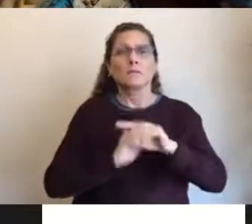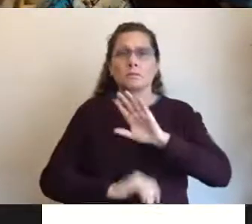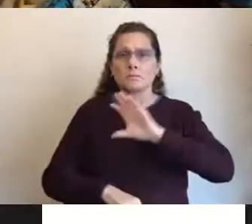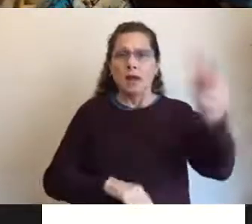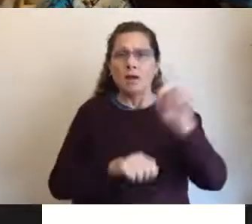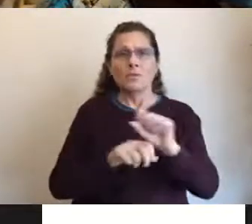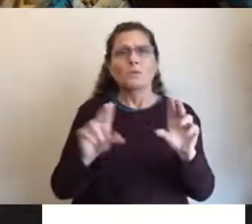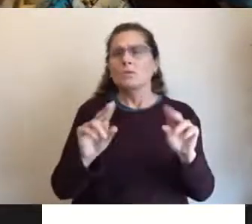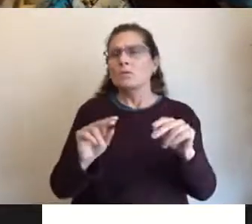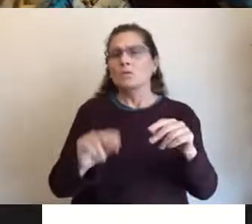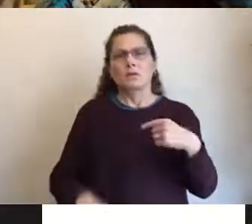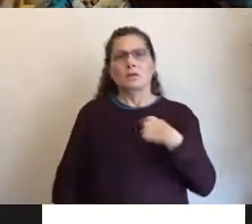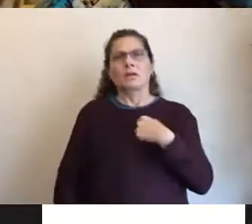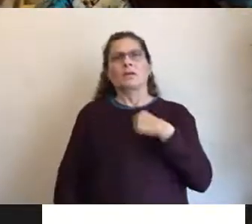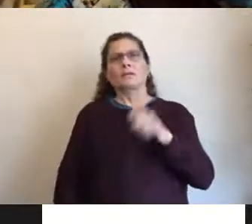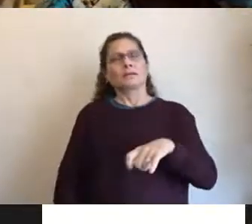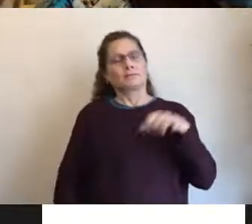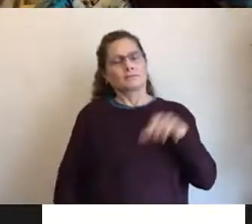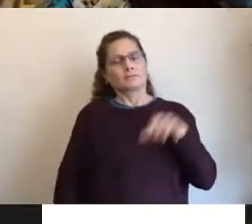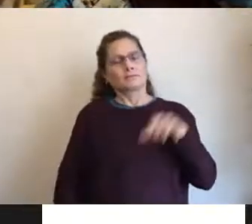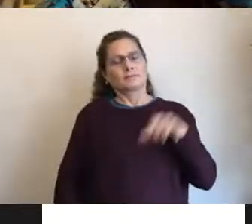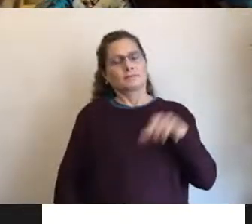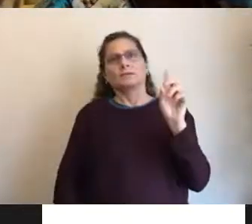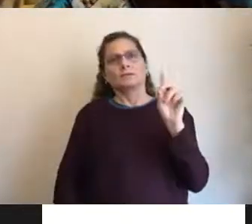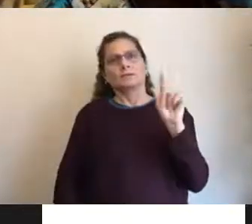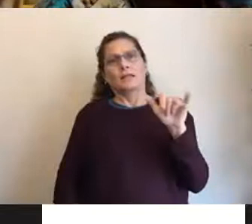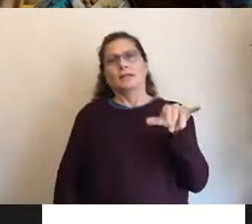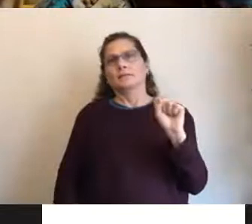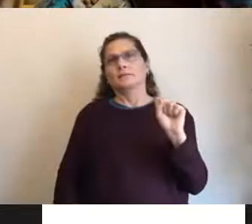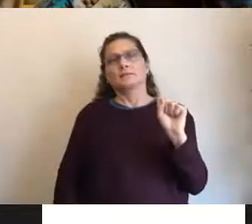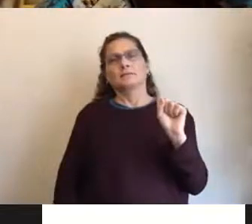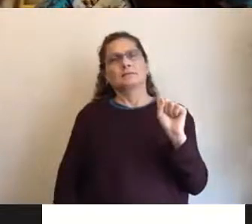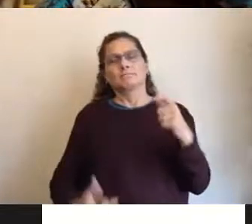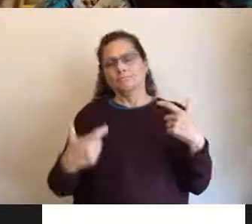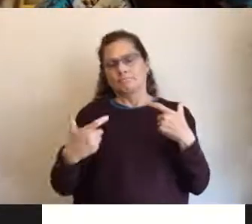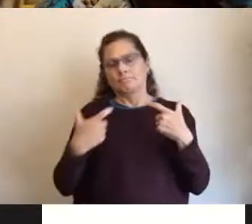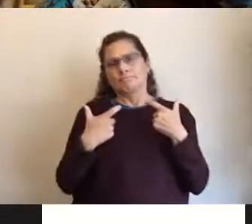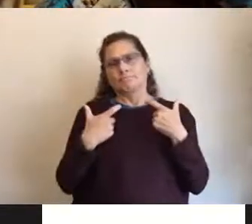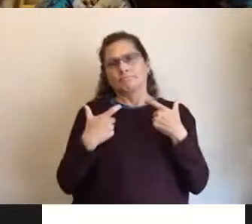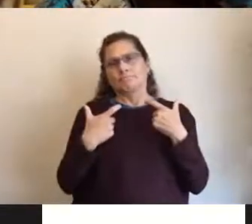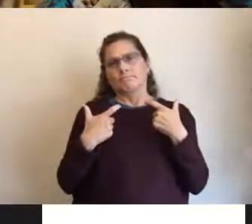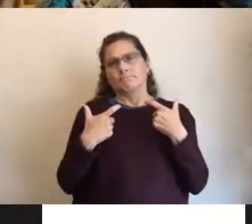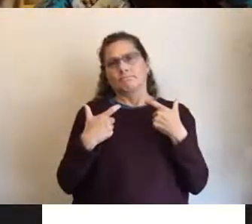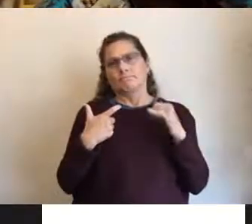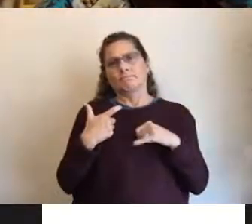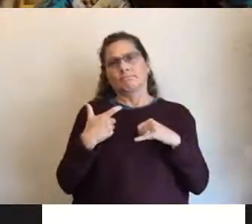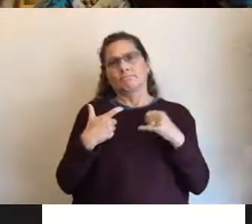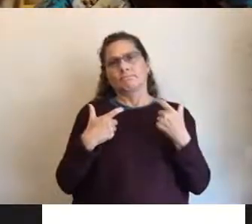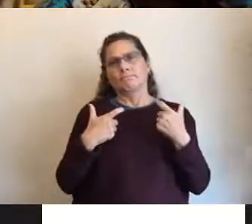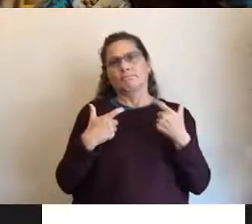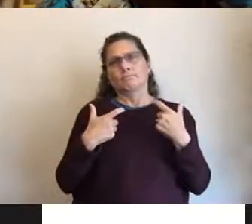an exposure? So if you're exposed, you think on Sunday, is probably not the best day to get tested. You're very unlikely to test